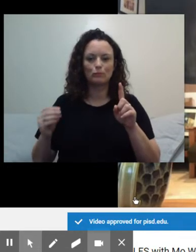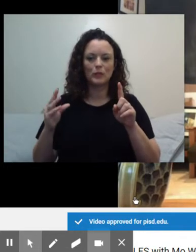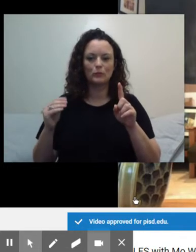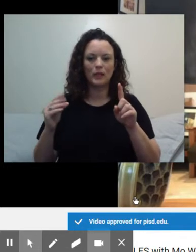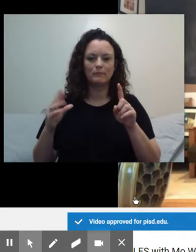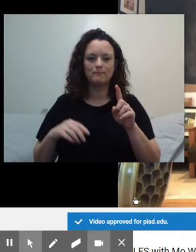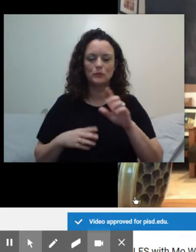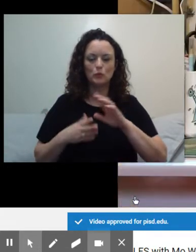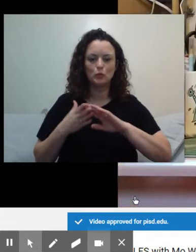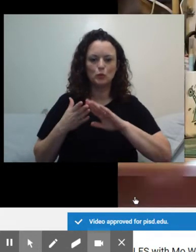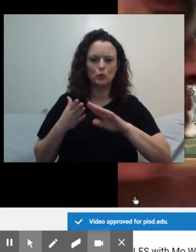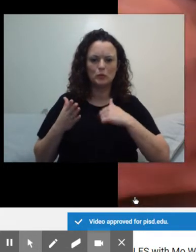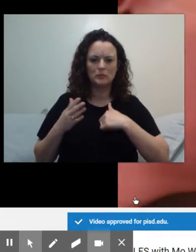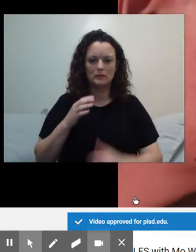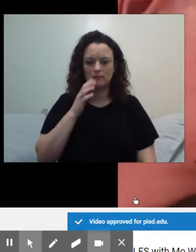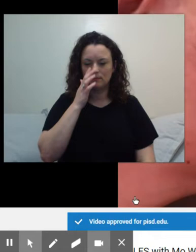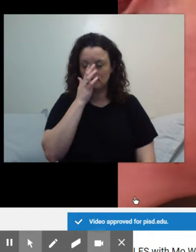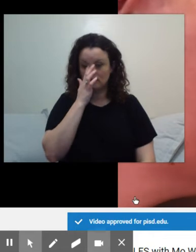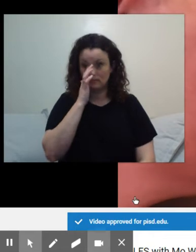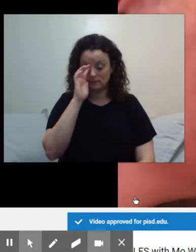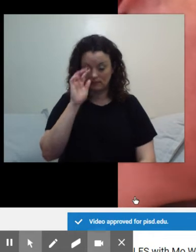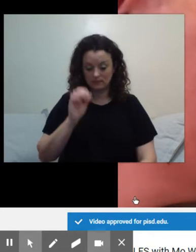Excuse me just 1 minute.